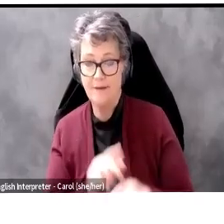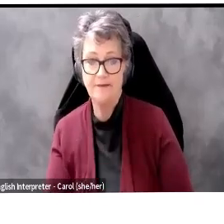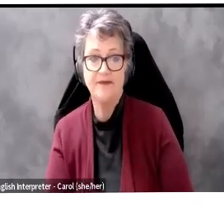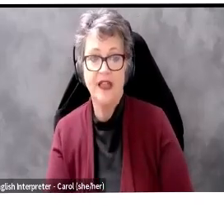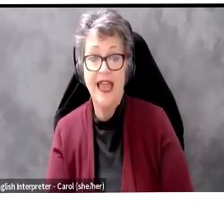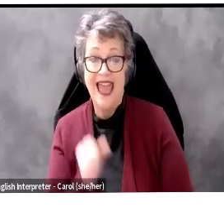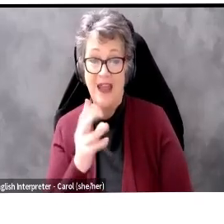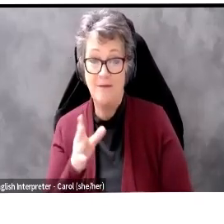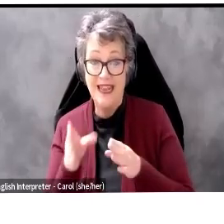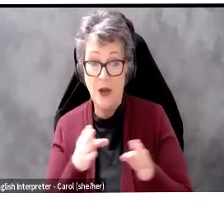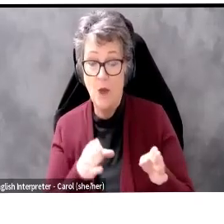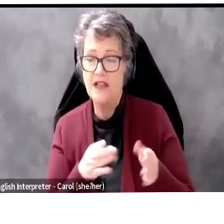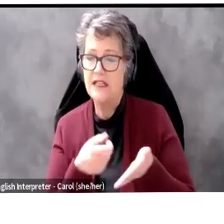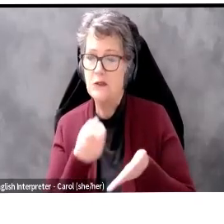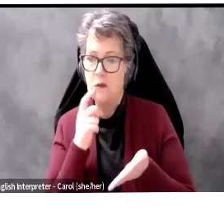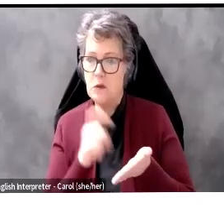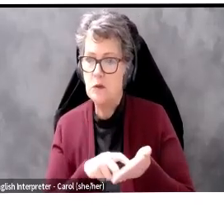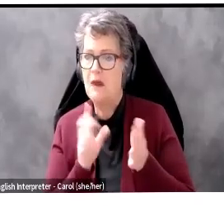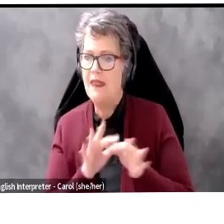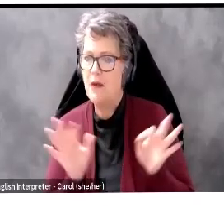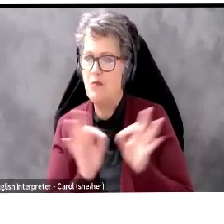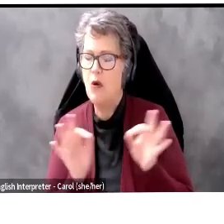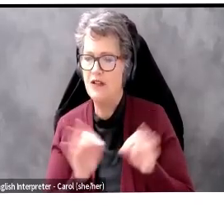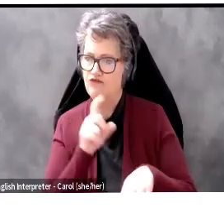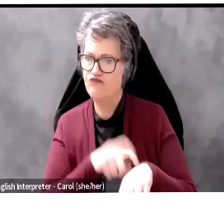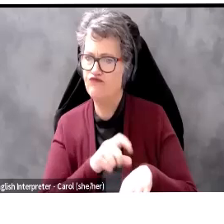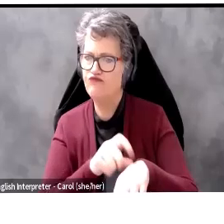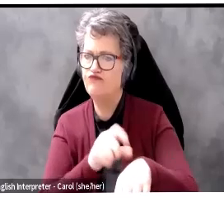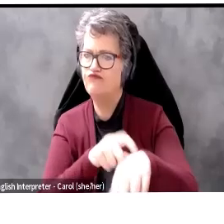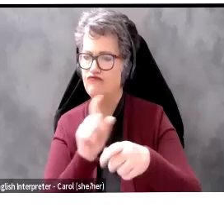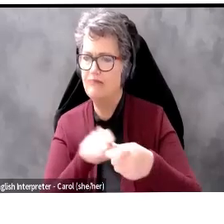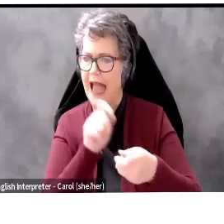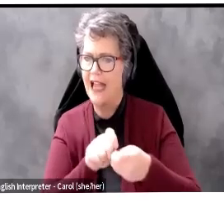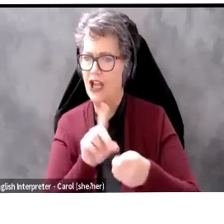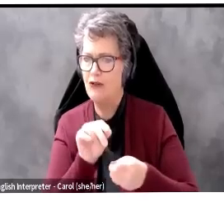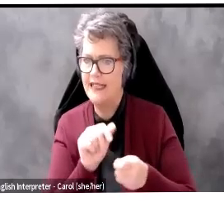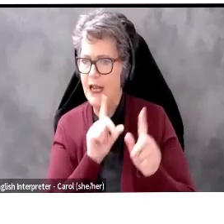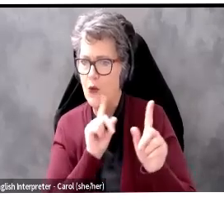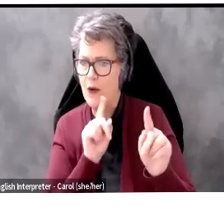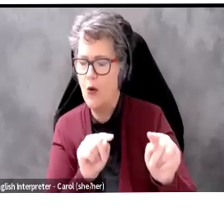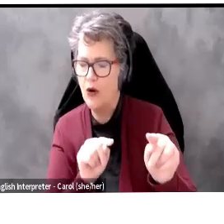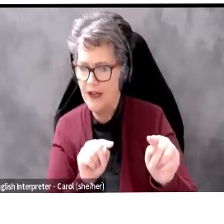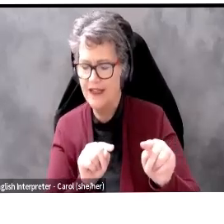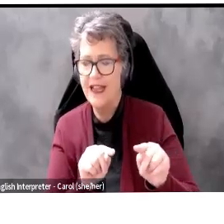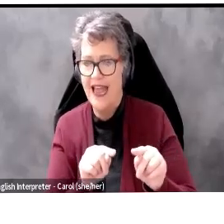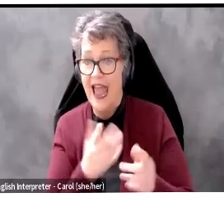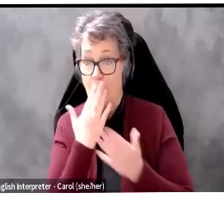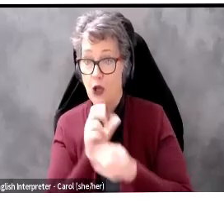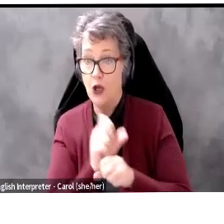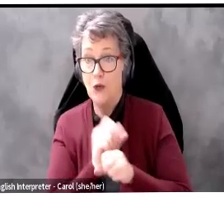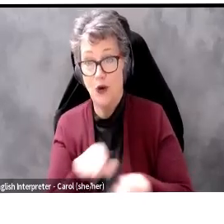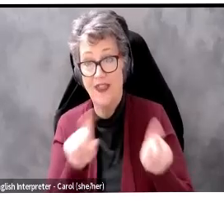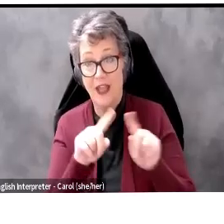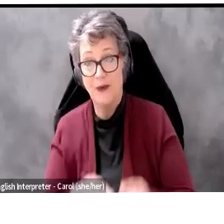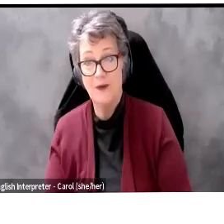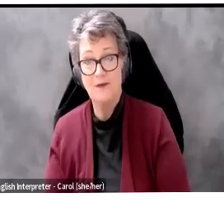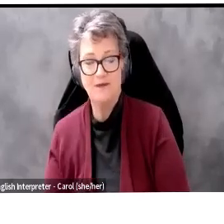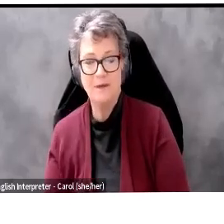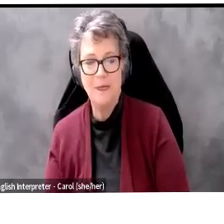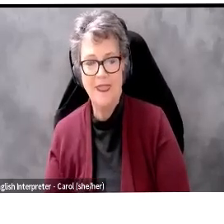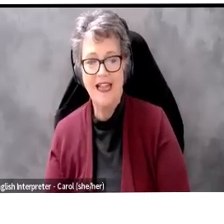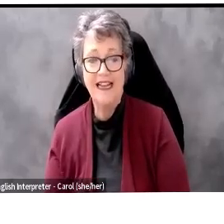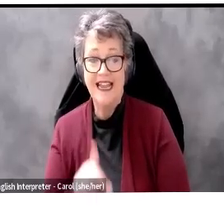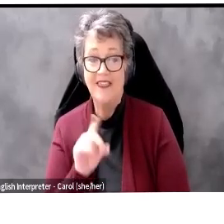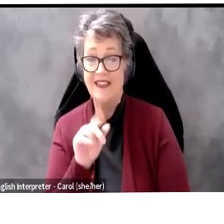And in many ways, this acknowledges the importance of timely and accurate data being reported and the need for the good work that you all do. These data